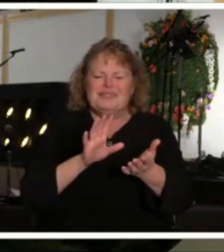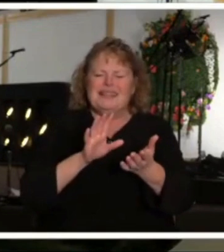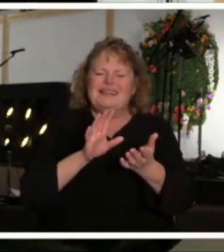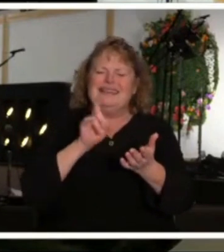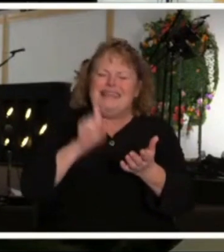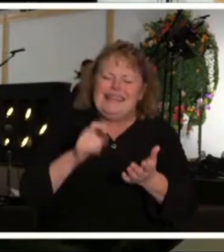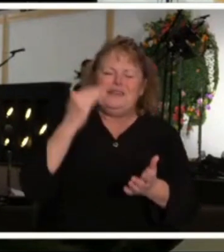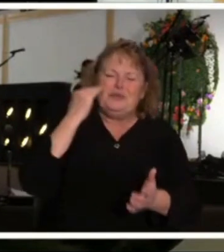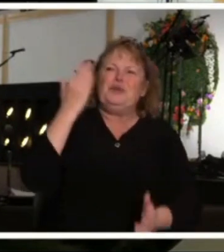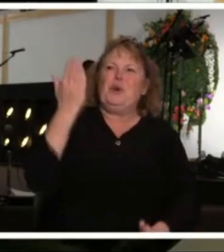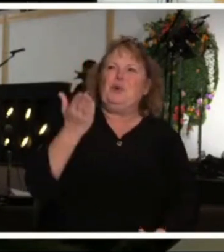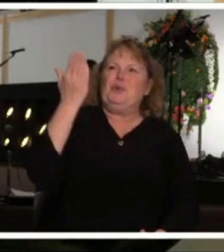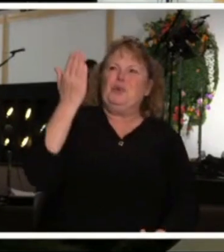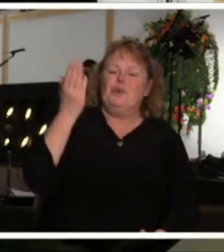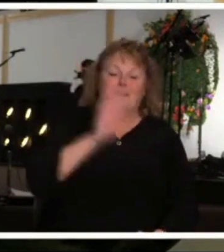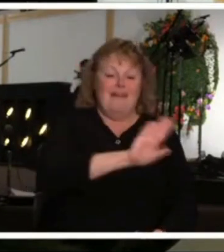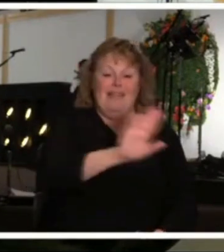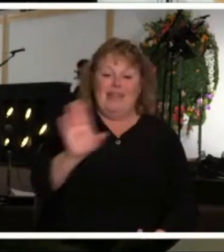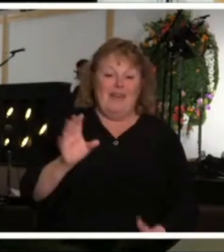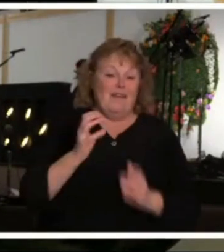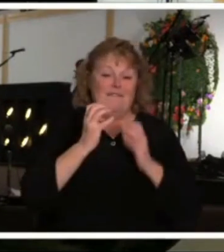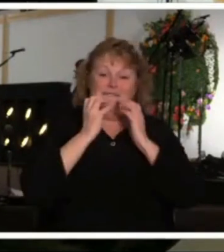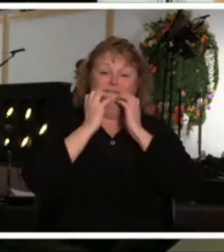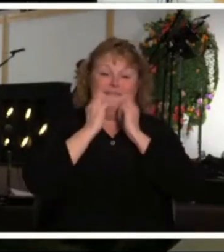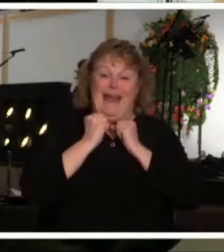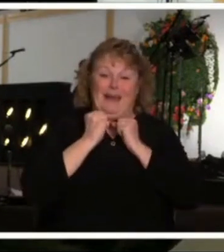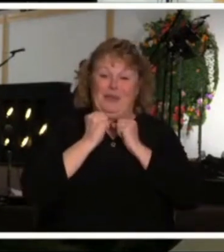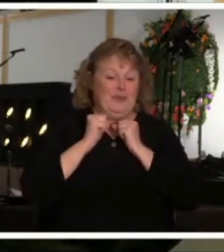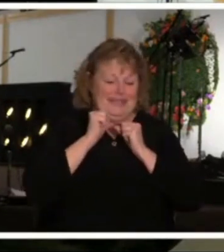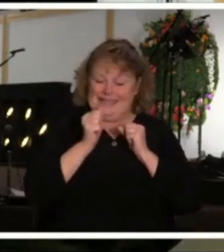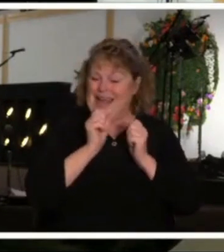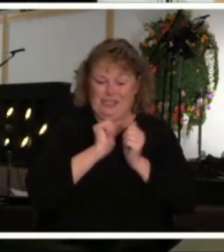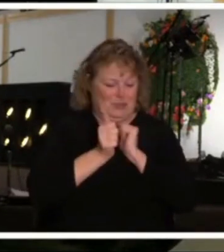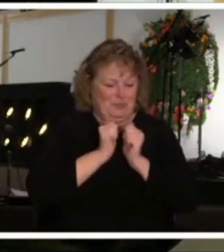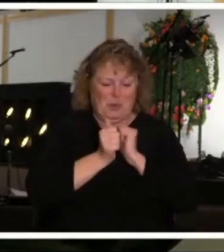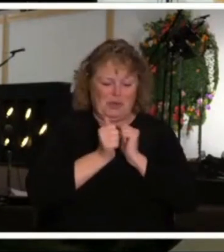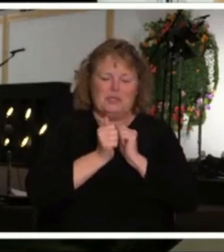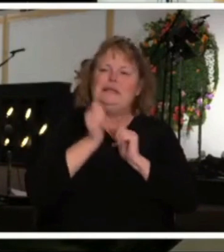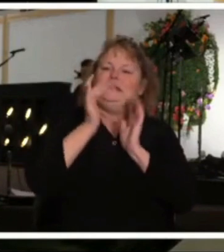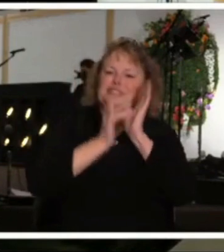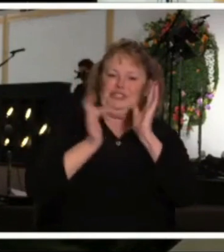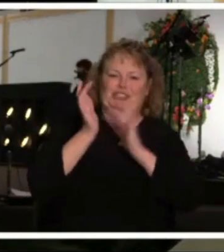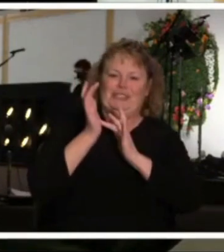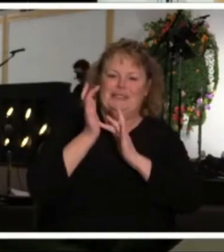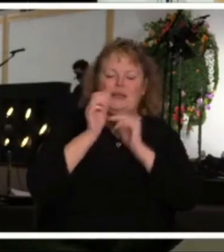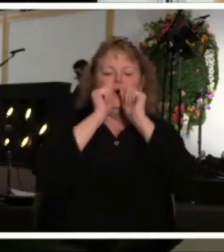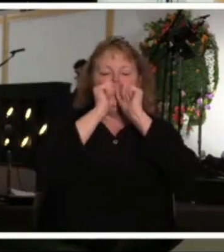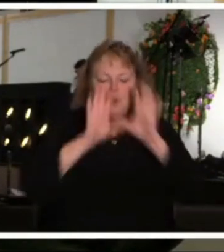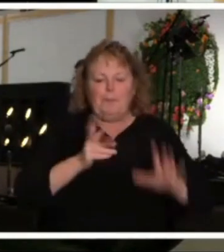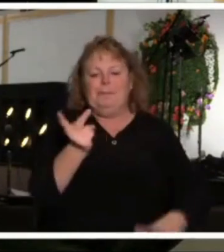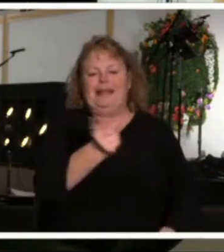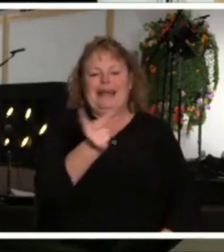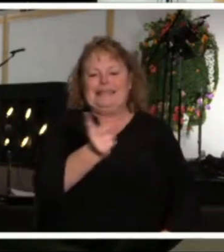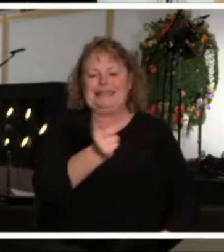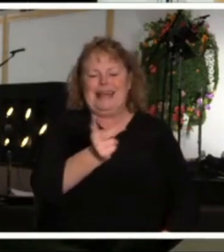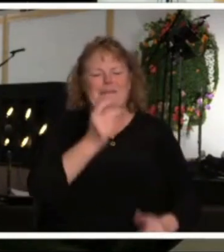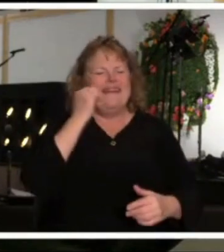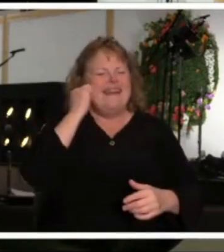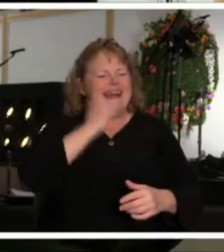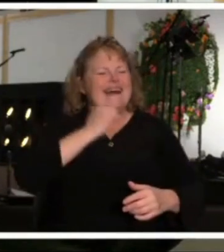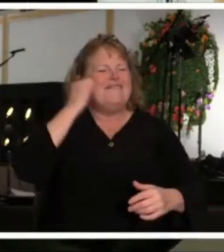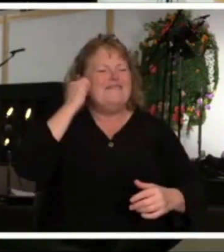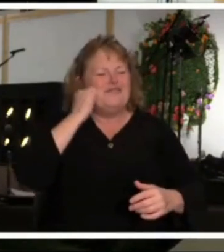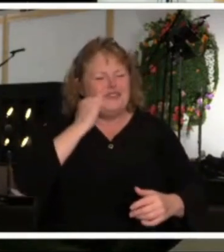to know that their value is in Jesus, I ask that you would anoint them, sprinkle them daily with